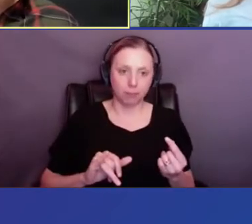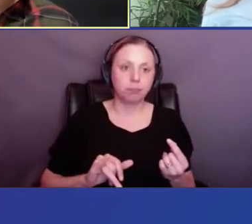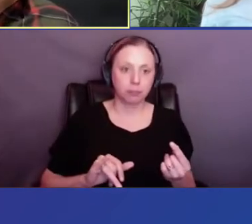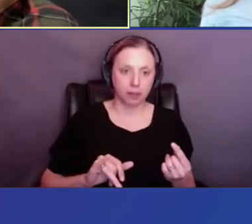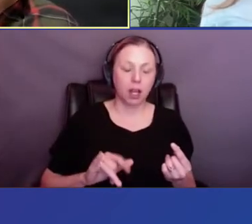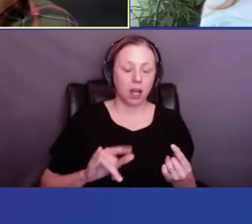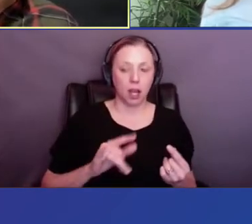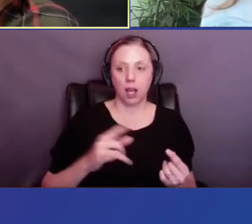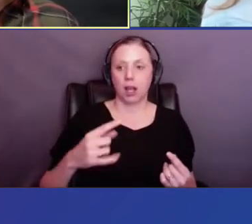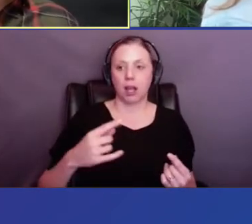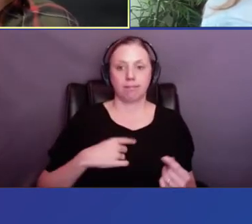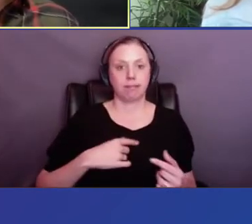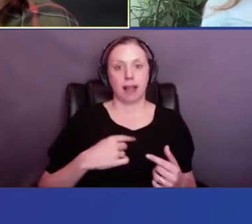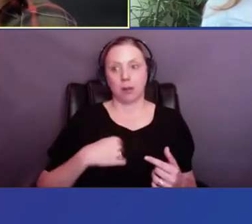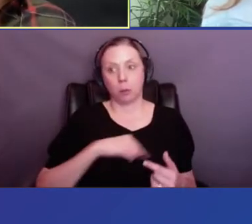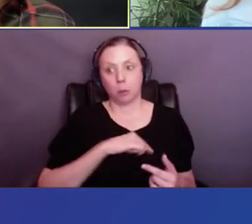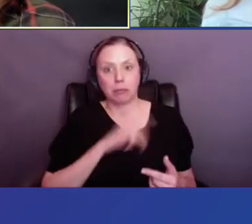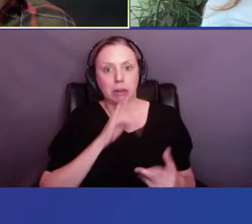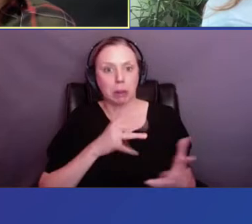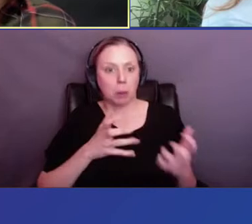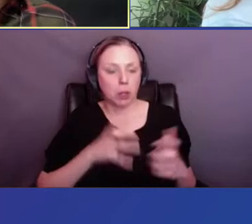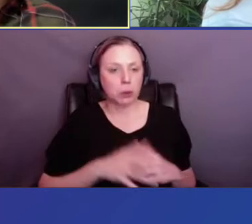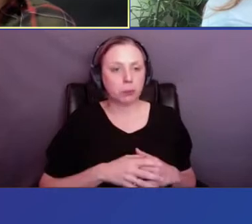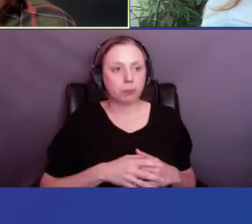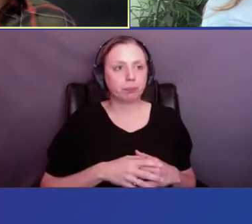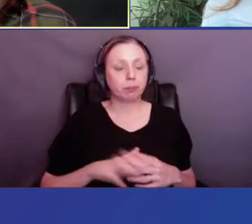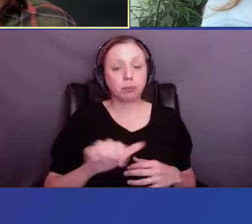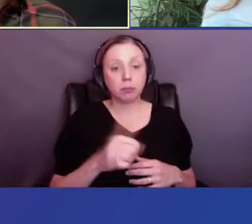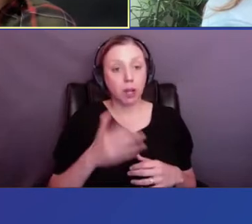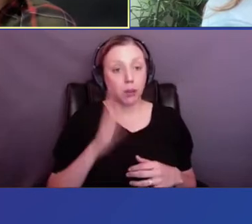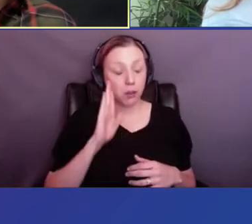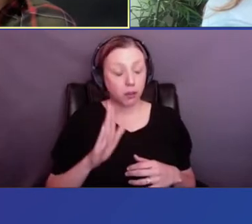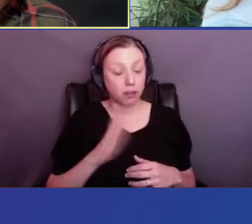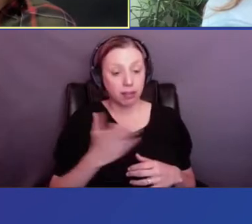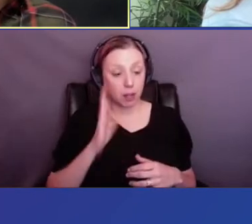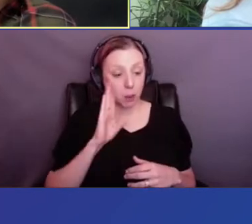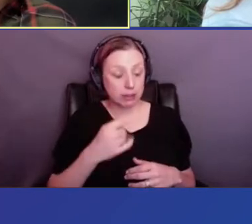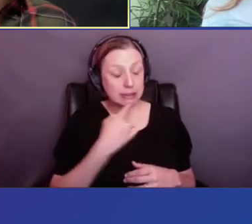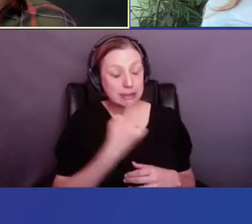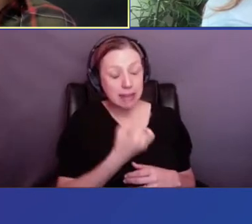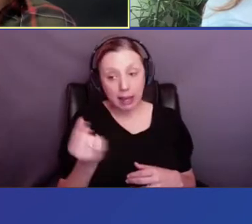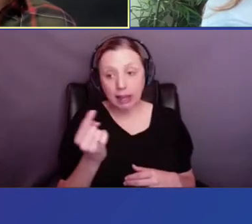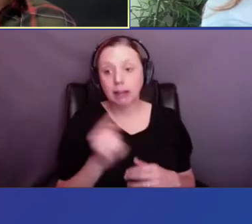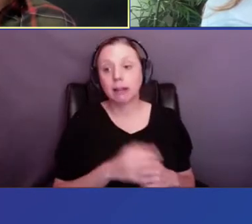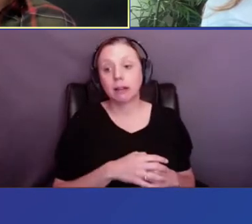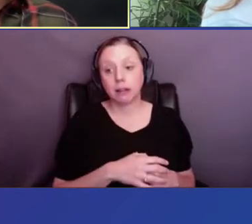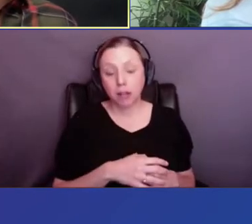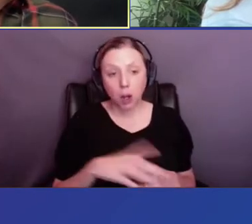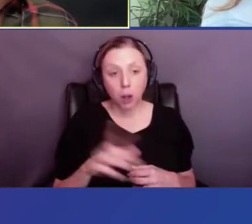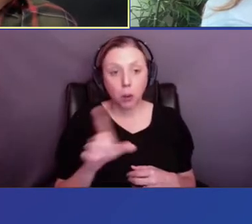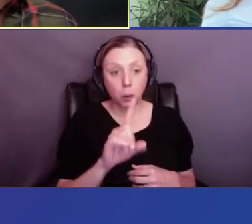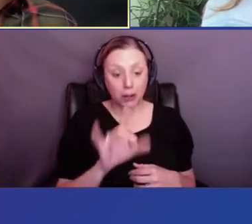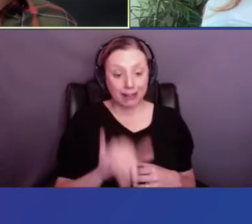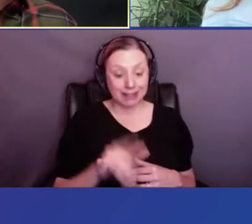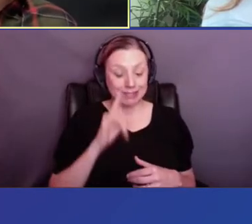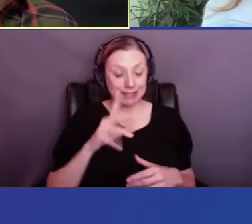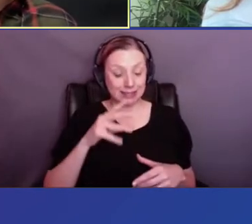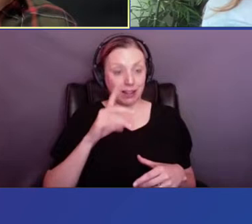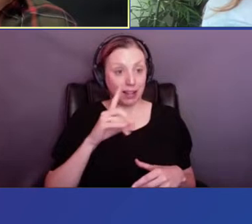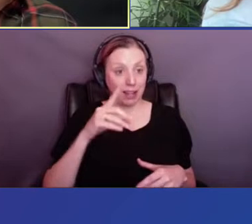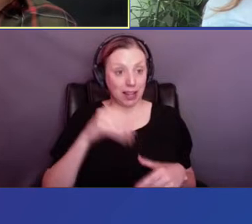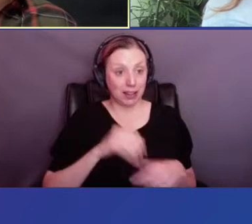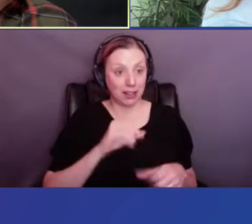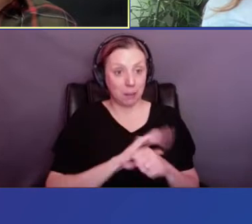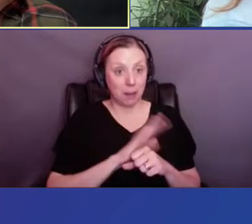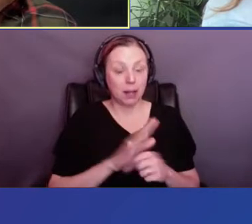would have liked to. The other thing I'd say is, again, where this came in the course of the pandemic, we had